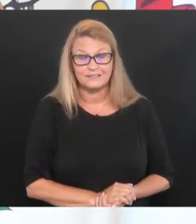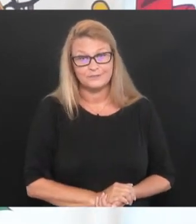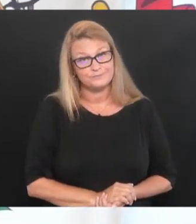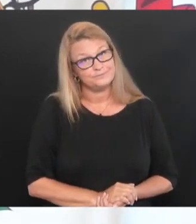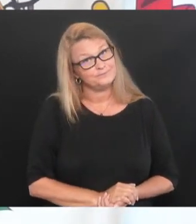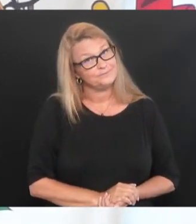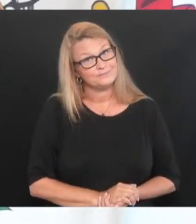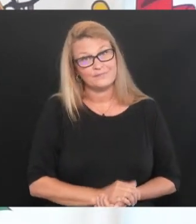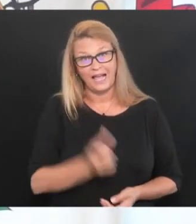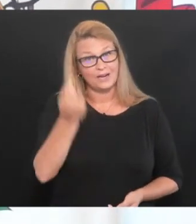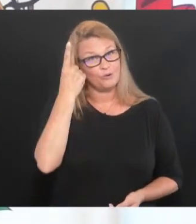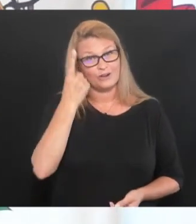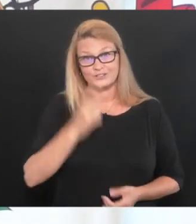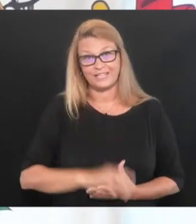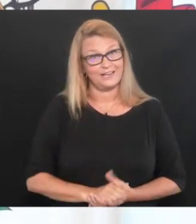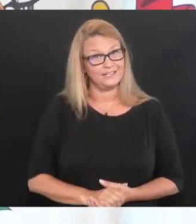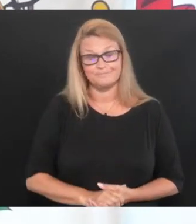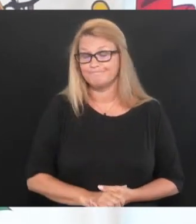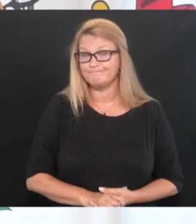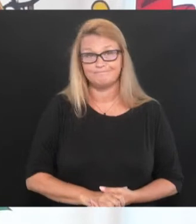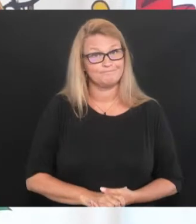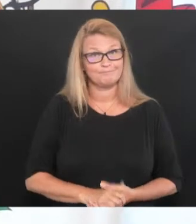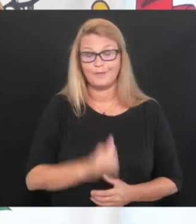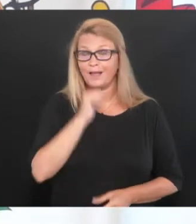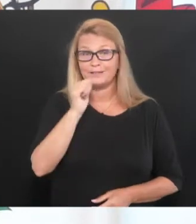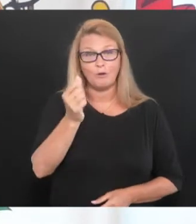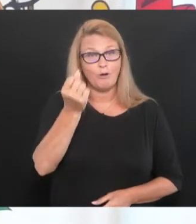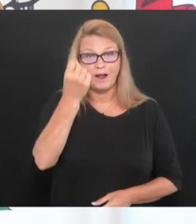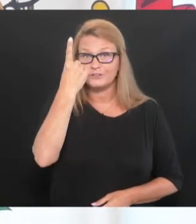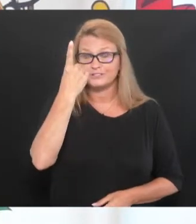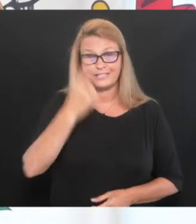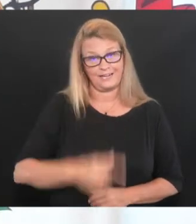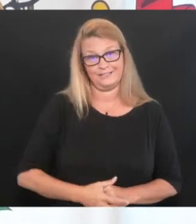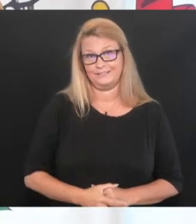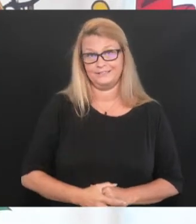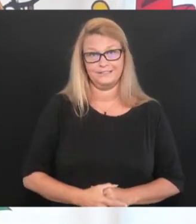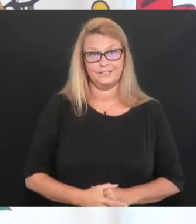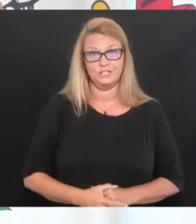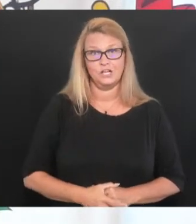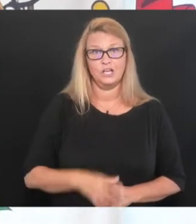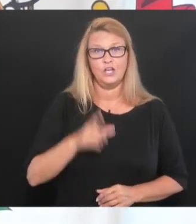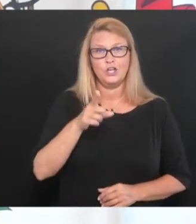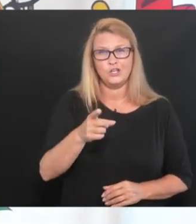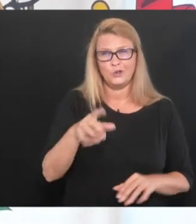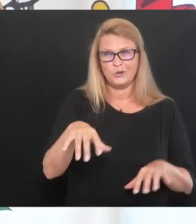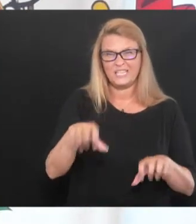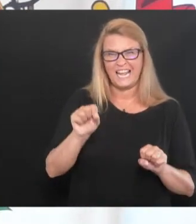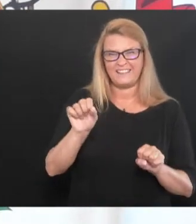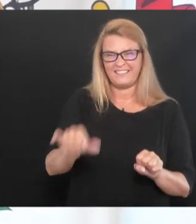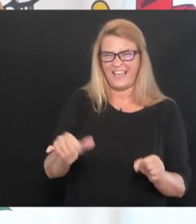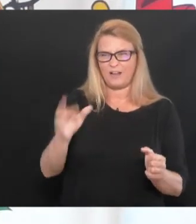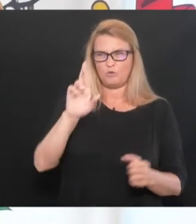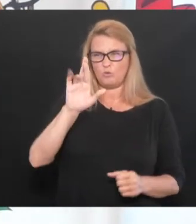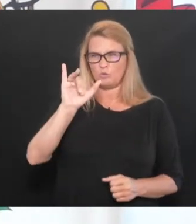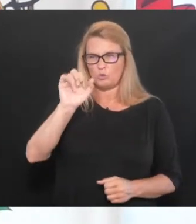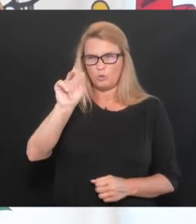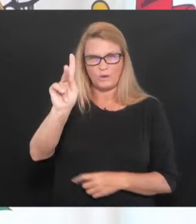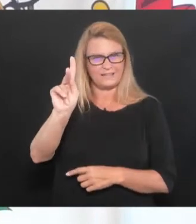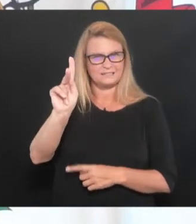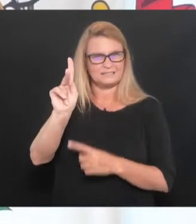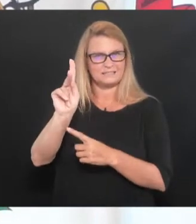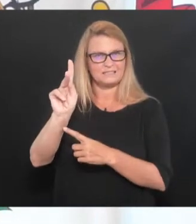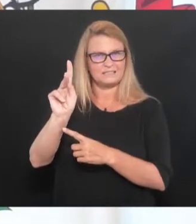I don't get it. I just don't get it. How you can take that level of chance, because